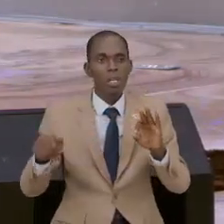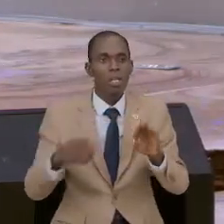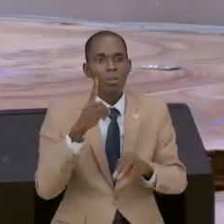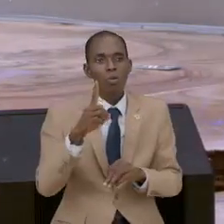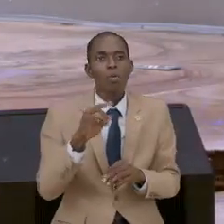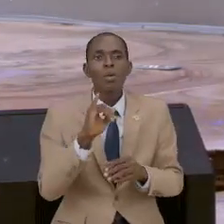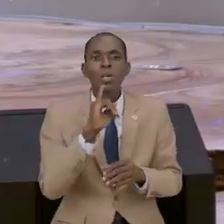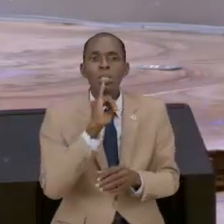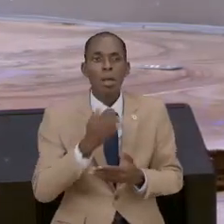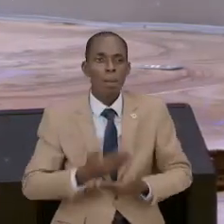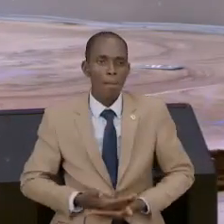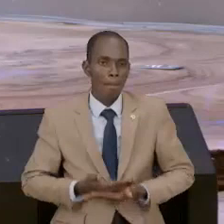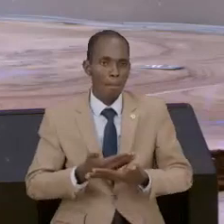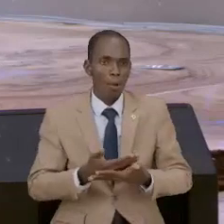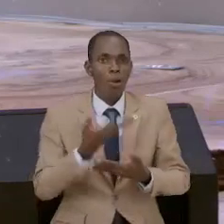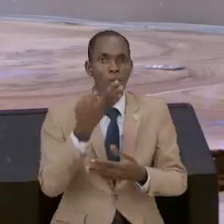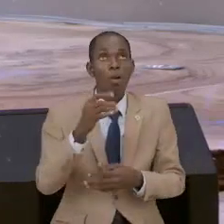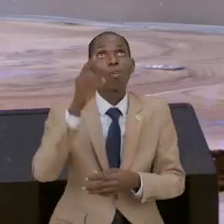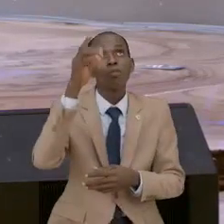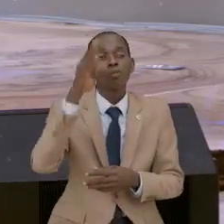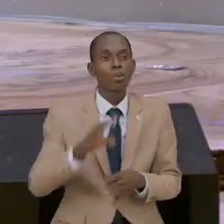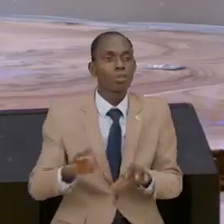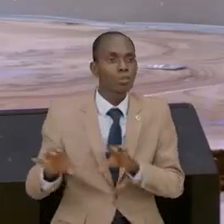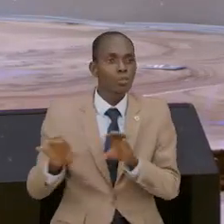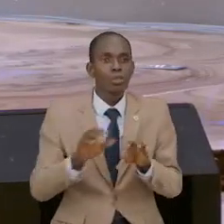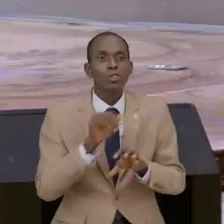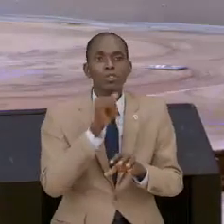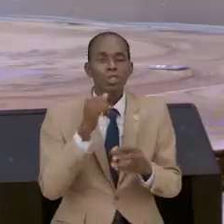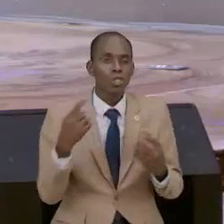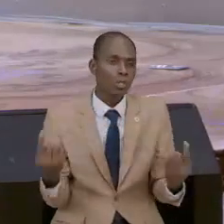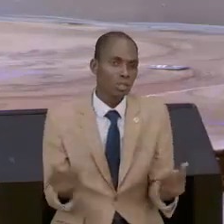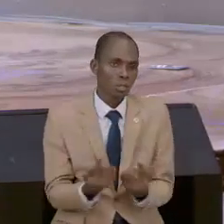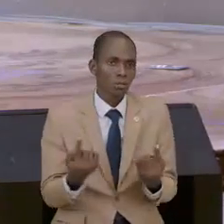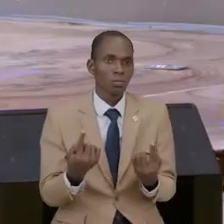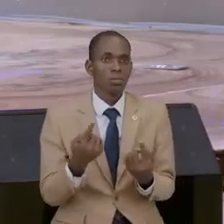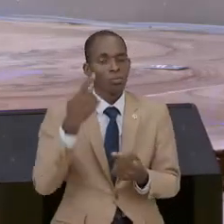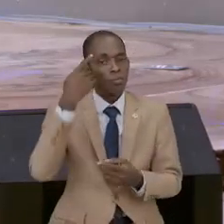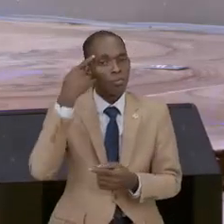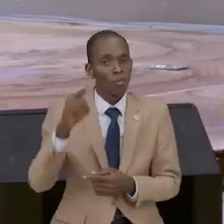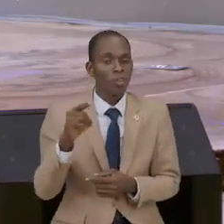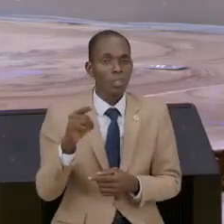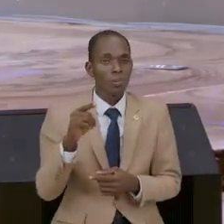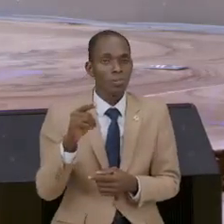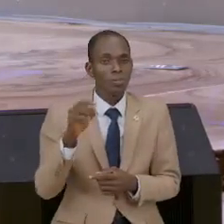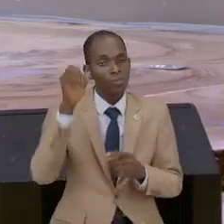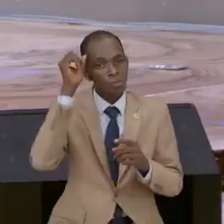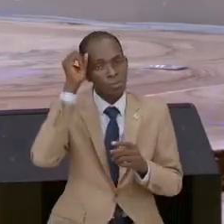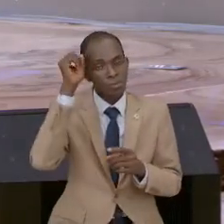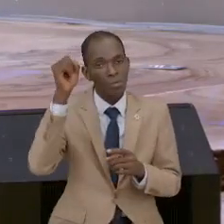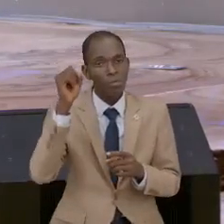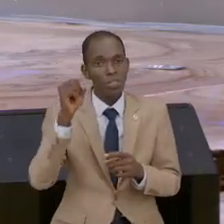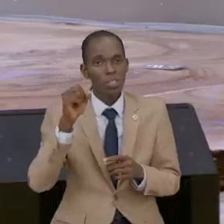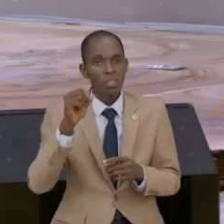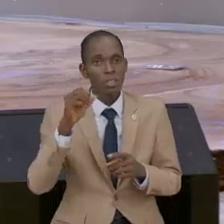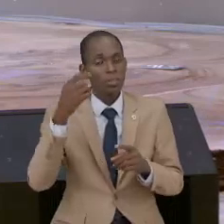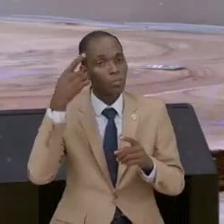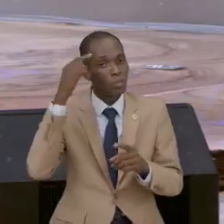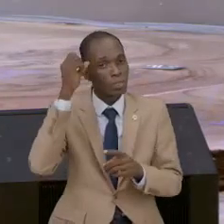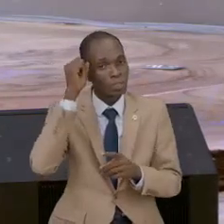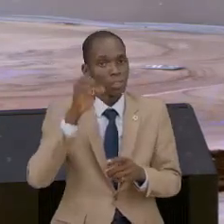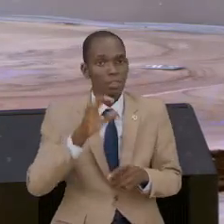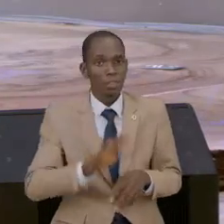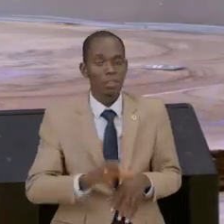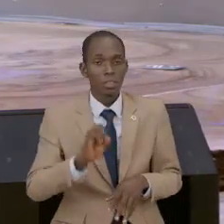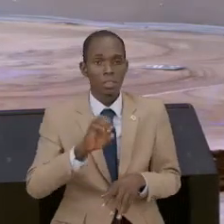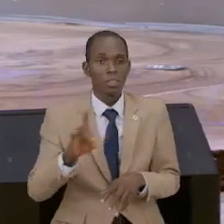whosoever is born of God does not commit sin, for his seed remaineth in him,